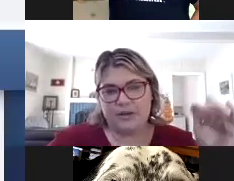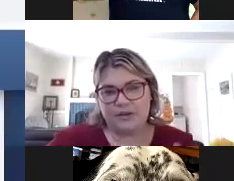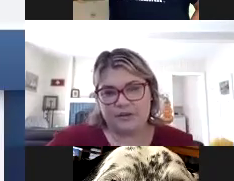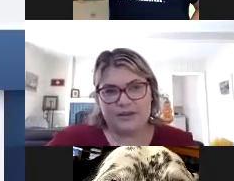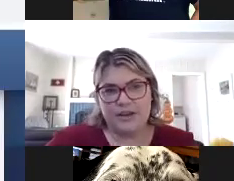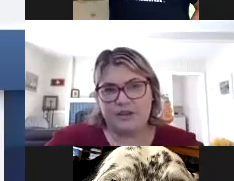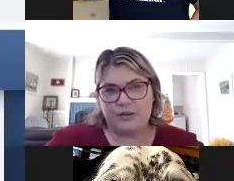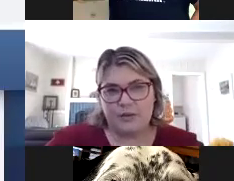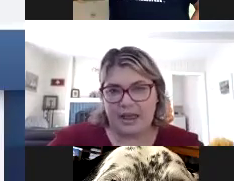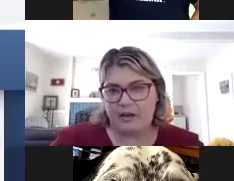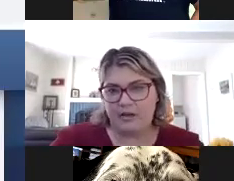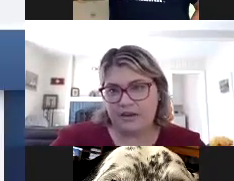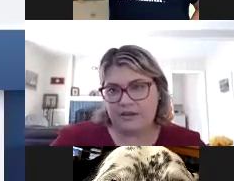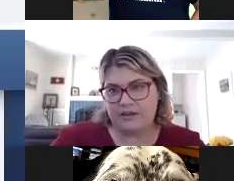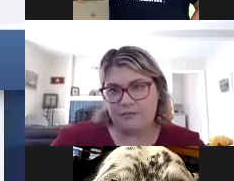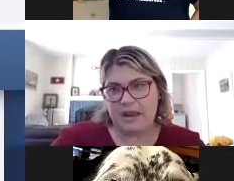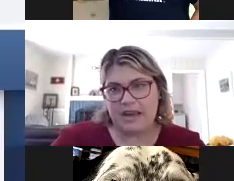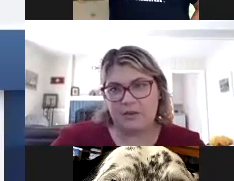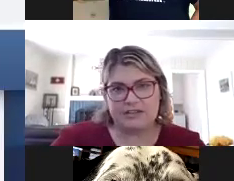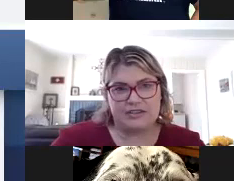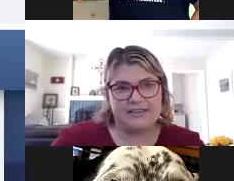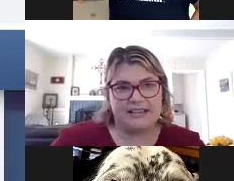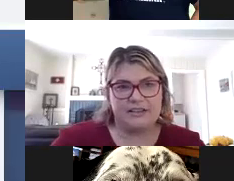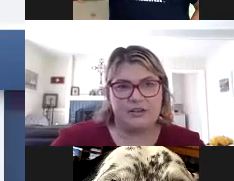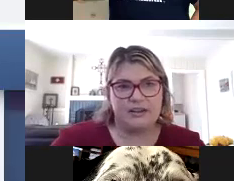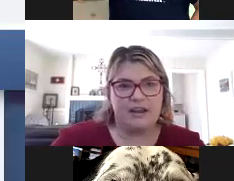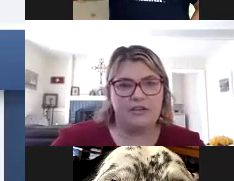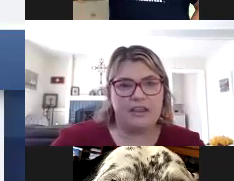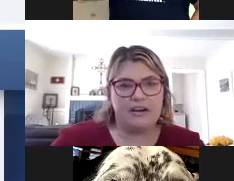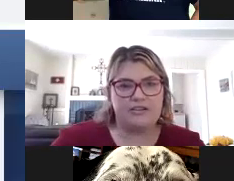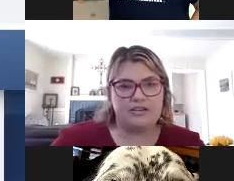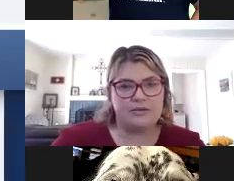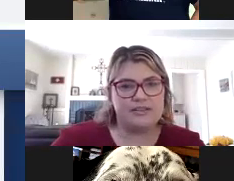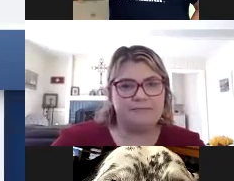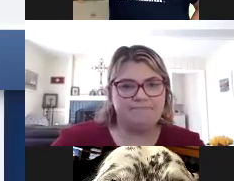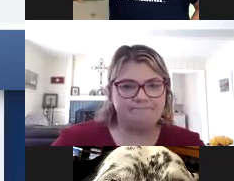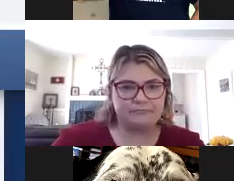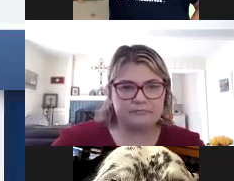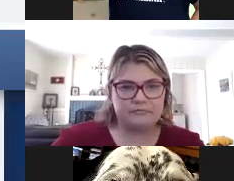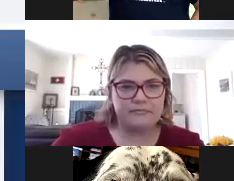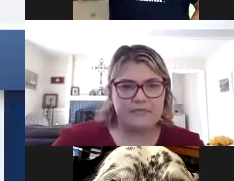so it goes through healthcare. There are many questions that deal with healthcare issues,